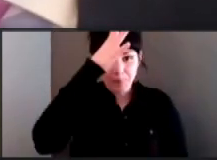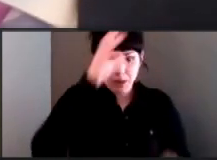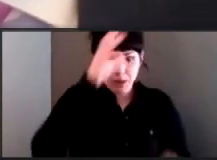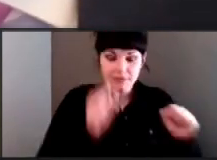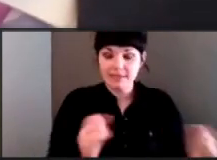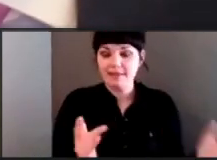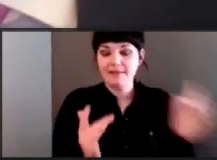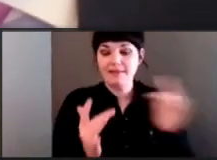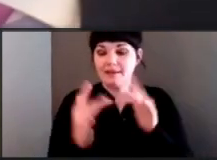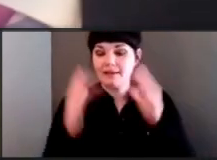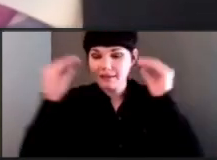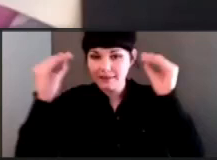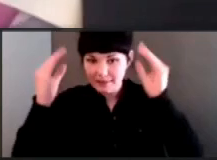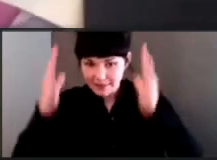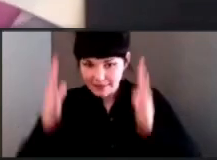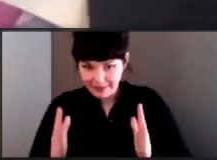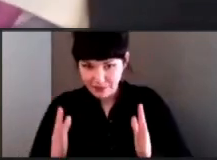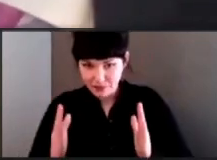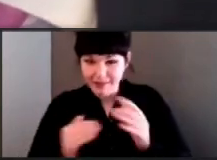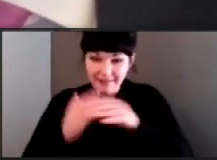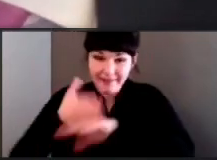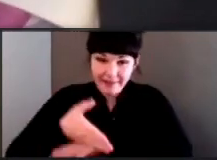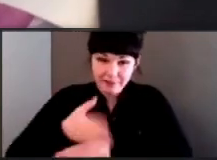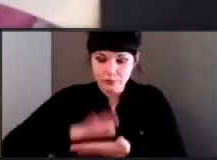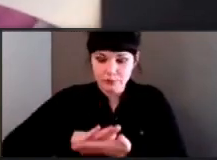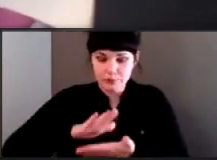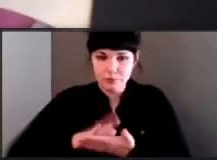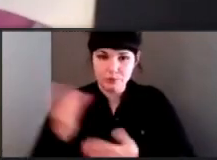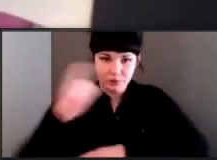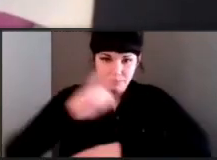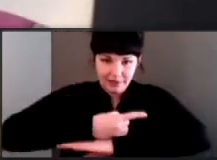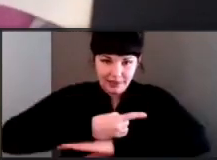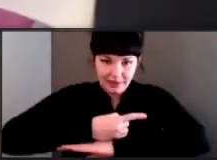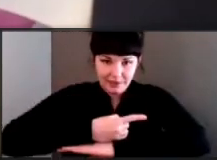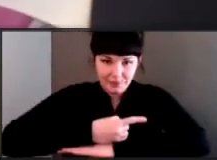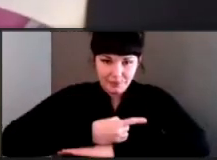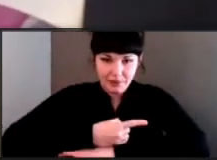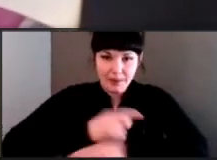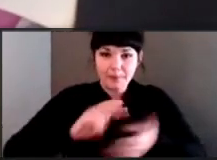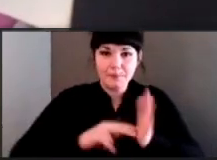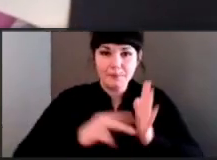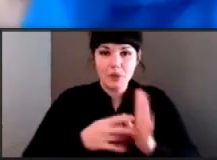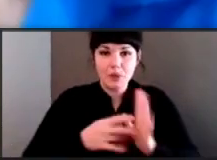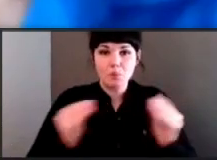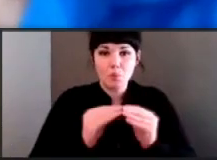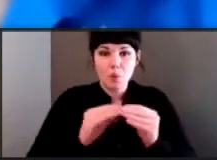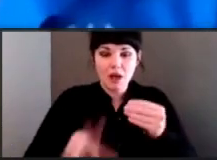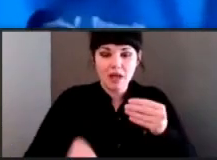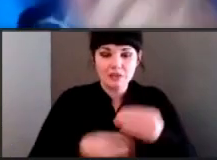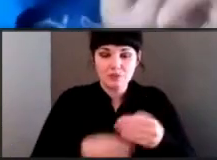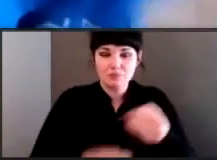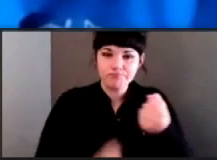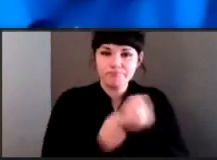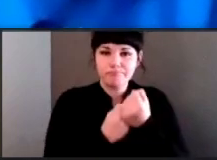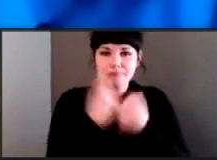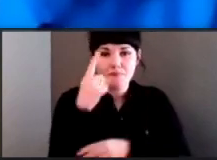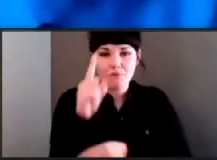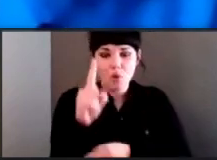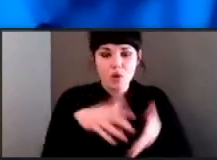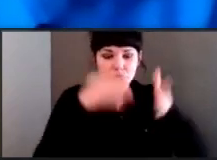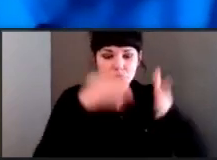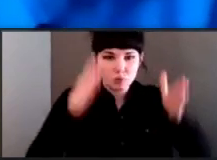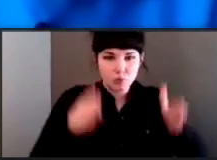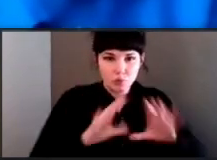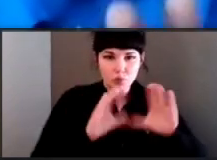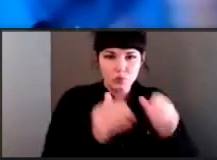structure of the school day so that we're getting that additional support for students. That's great. Thank you. We have a couple of